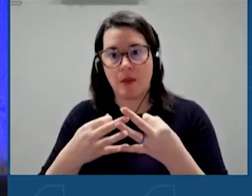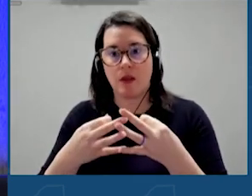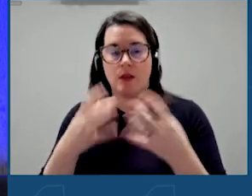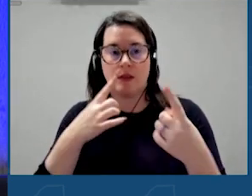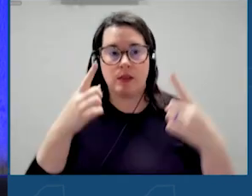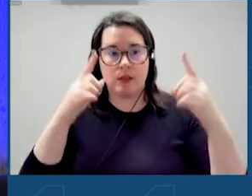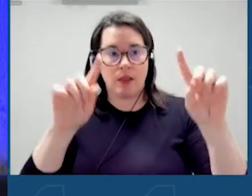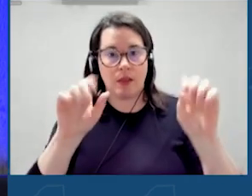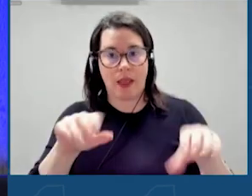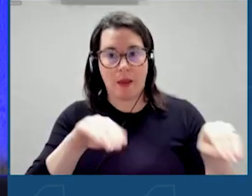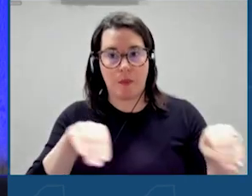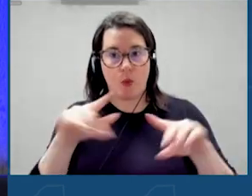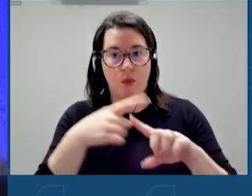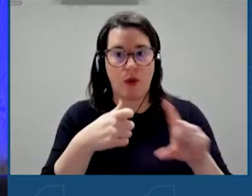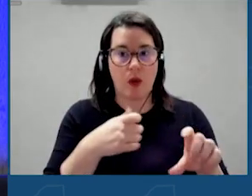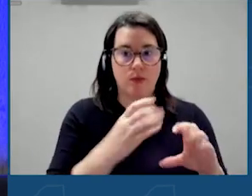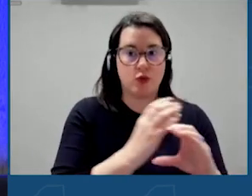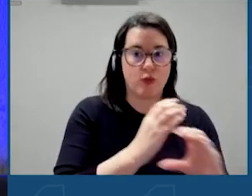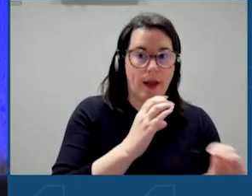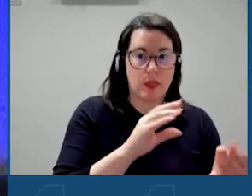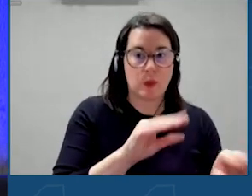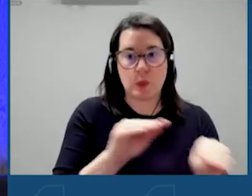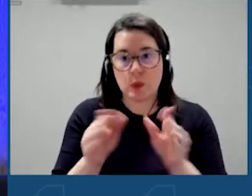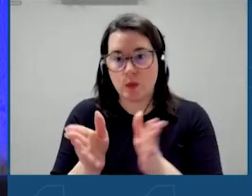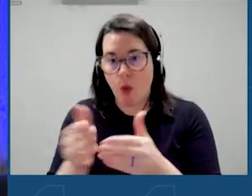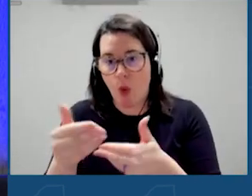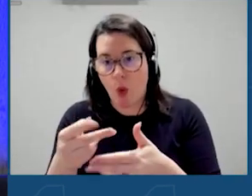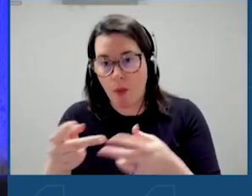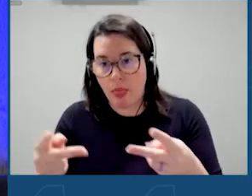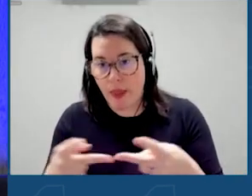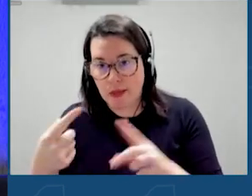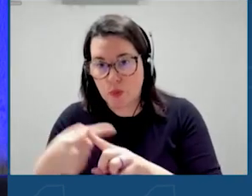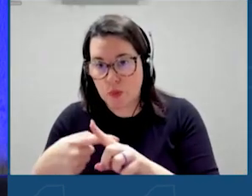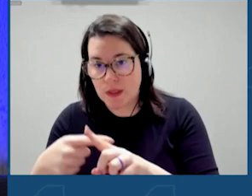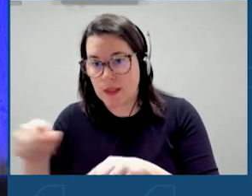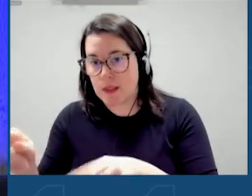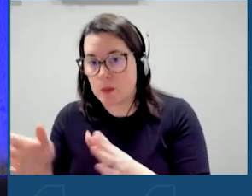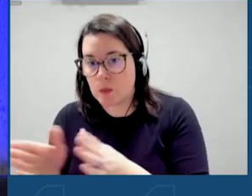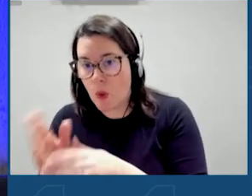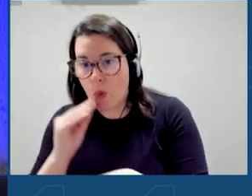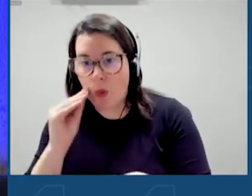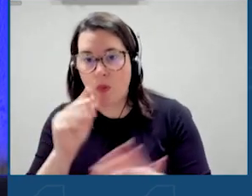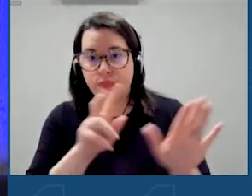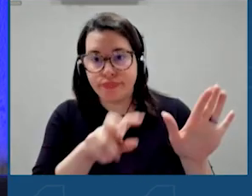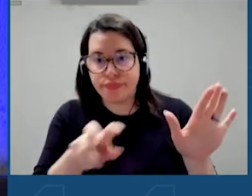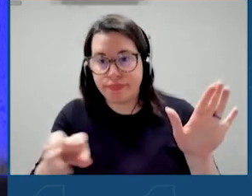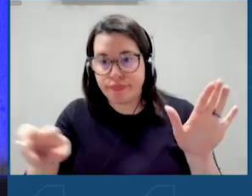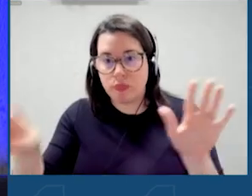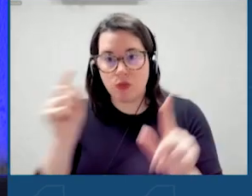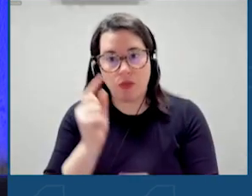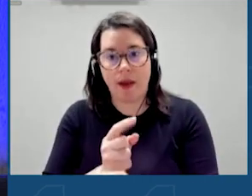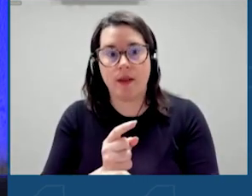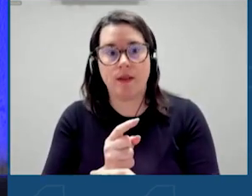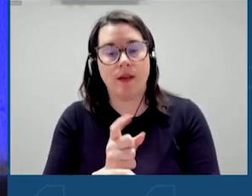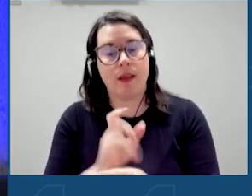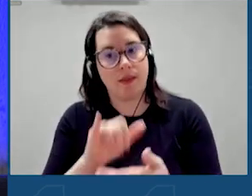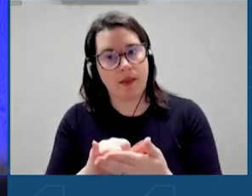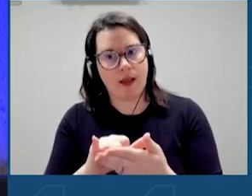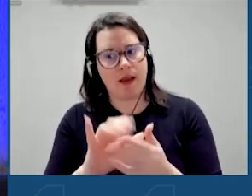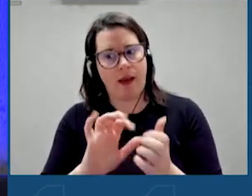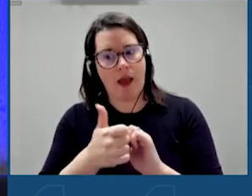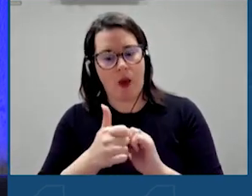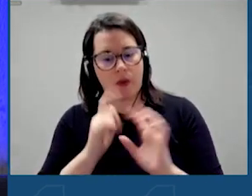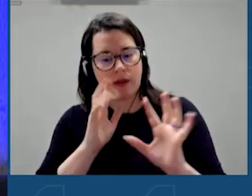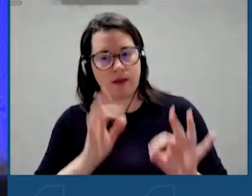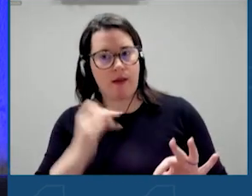move out of that trailer into this little place, rent a place, could you get that tiny little Cape Cod house? That's how we judge success,